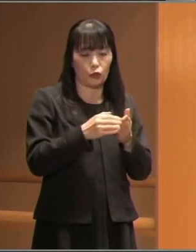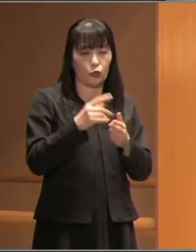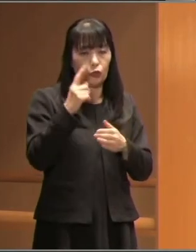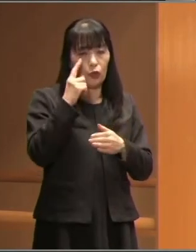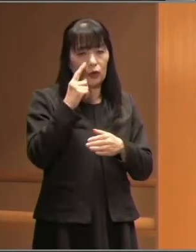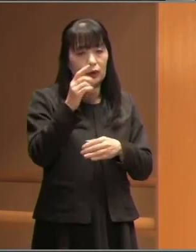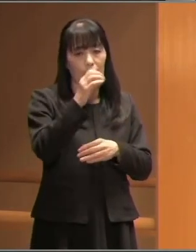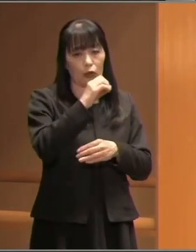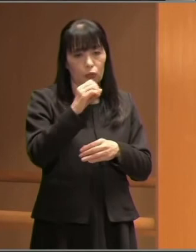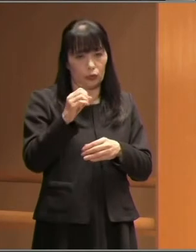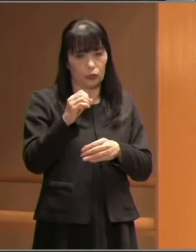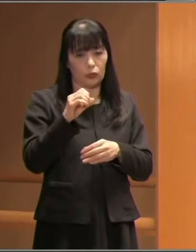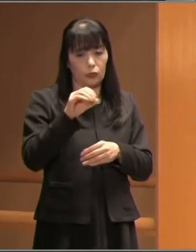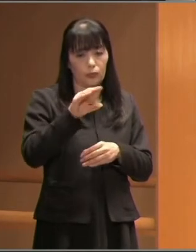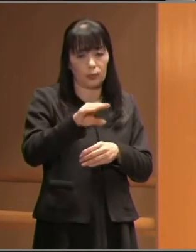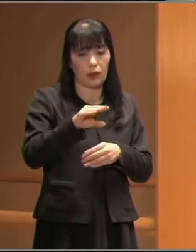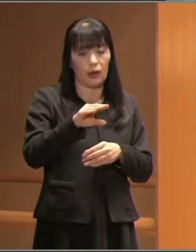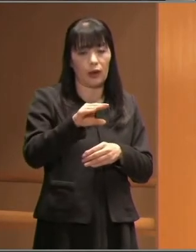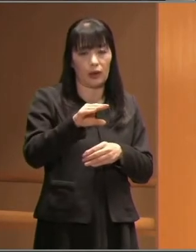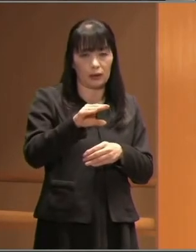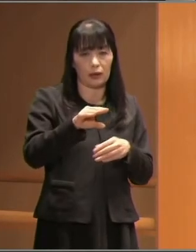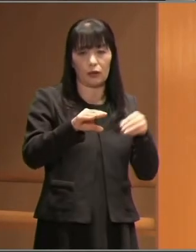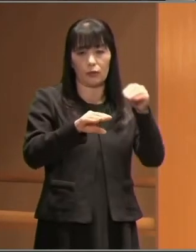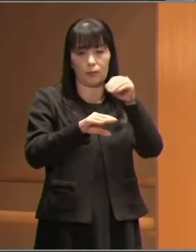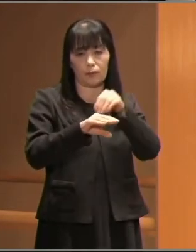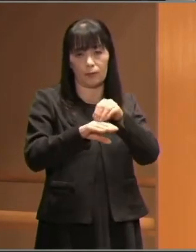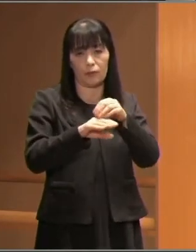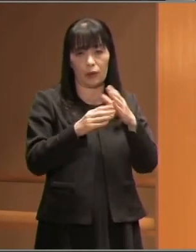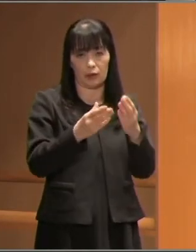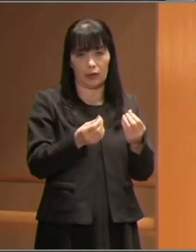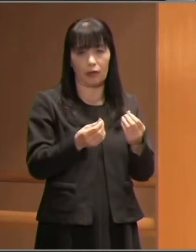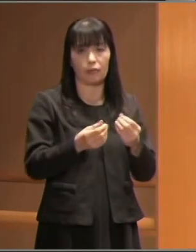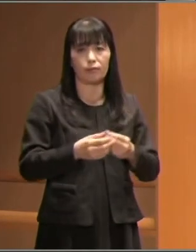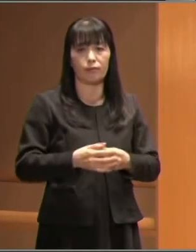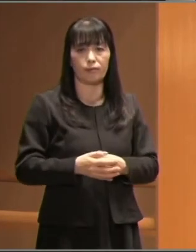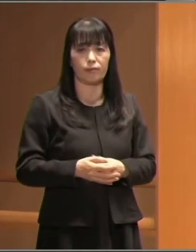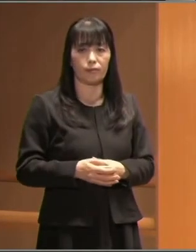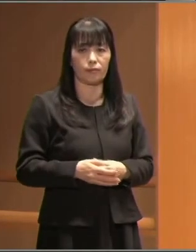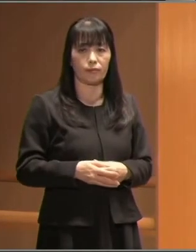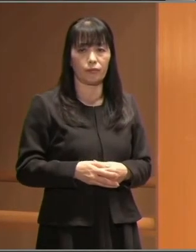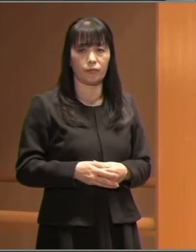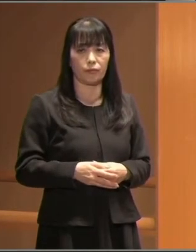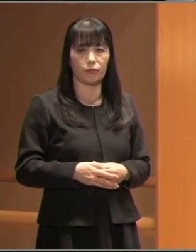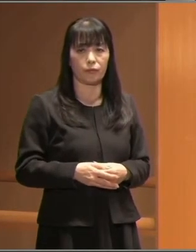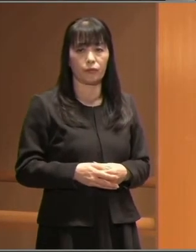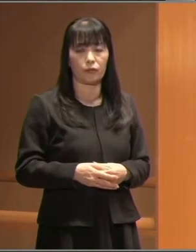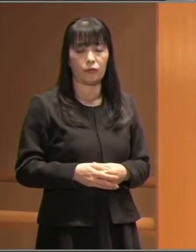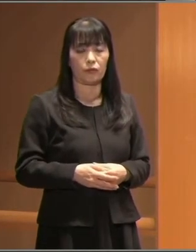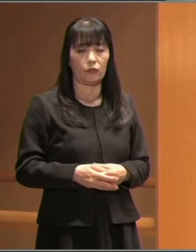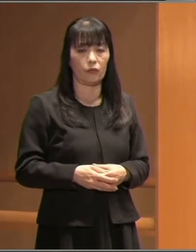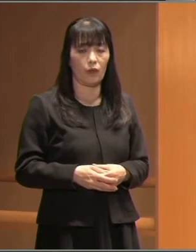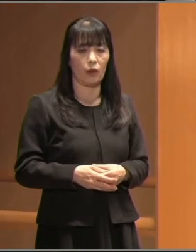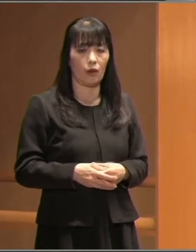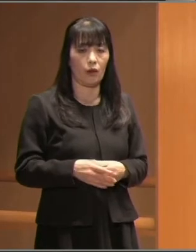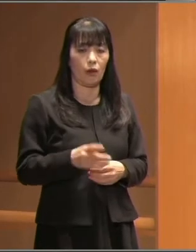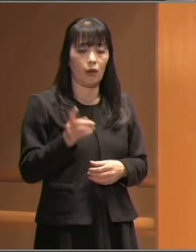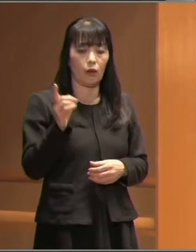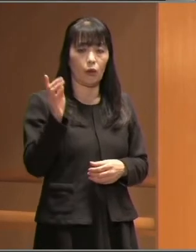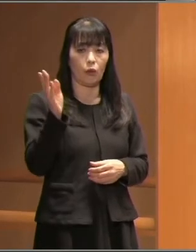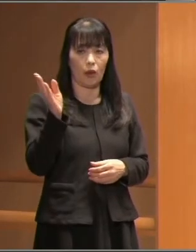structure components, and then we were able to put it in the final prototype.